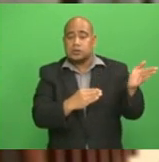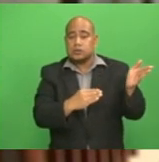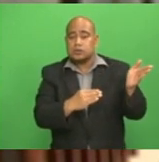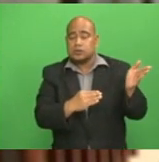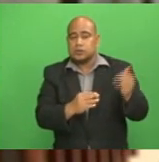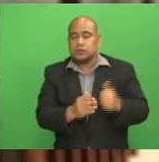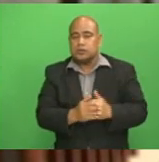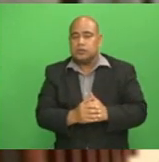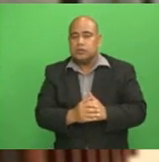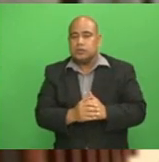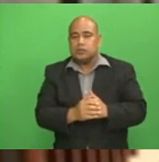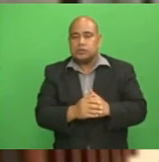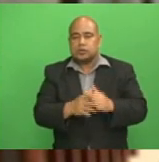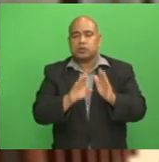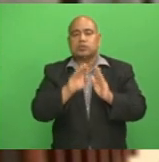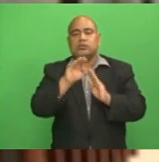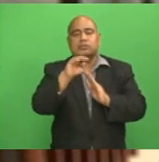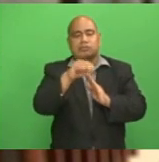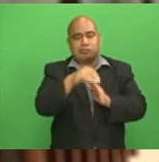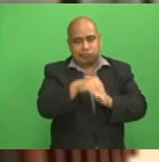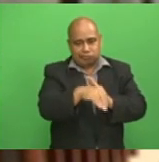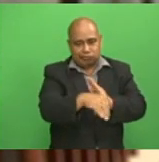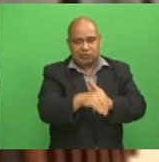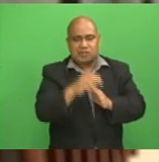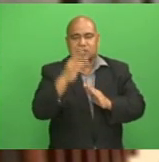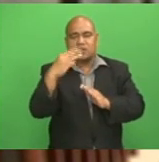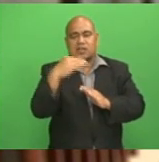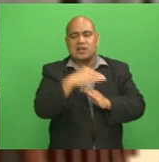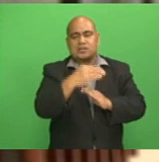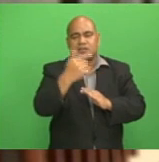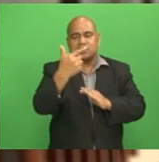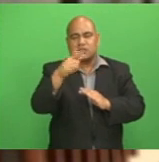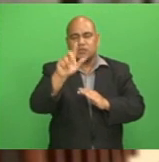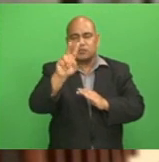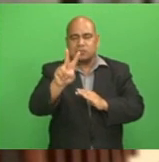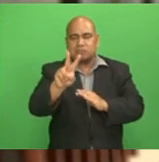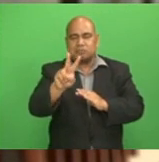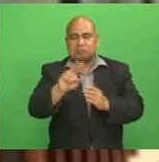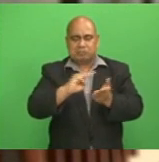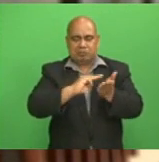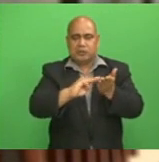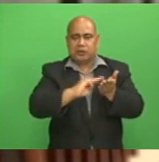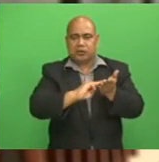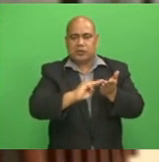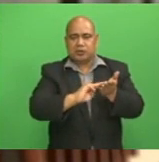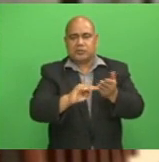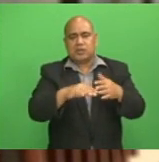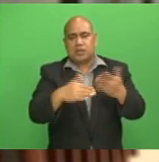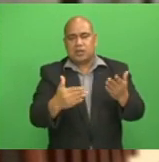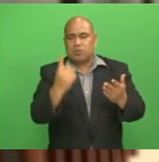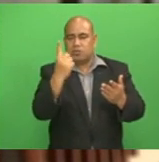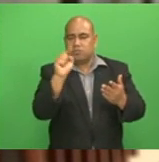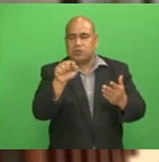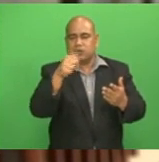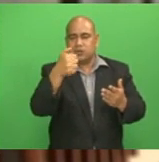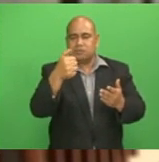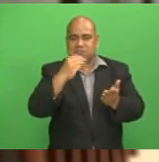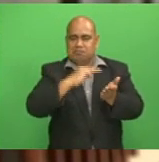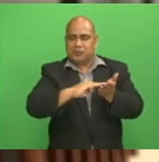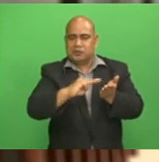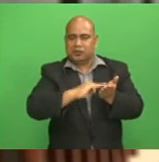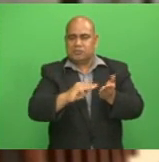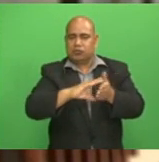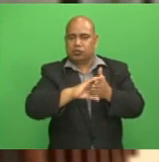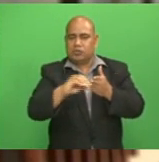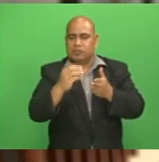was down $372 million to $1.6 billion in the March quarter 2020. Their annual current